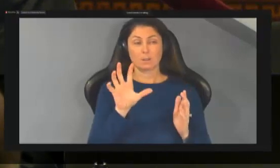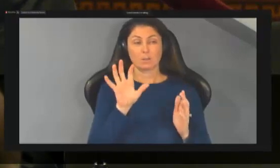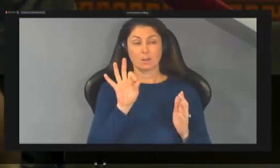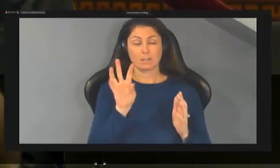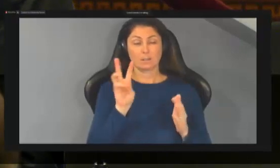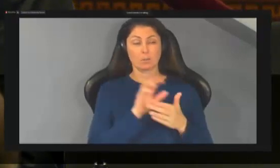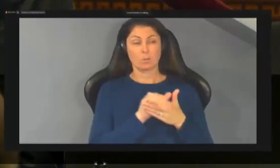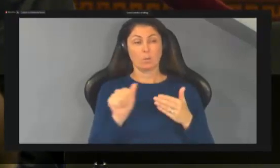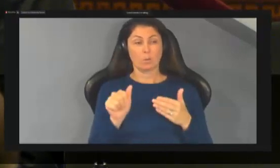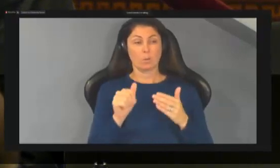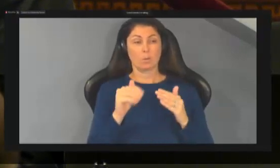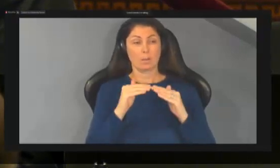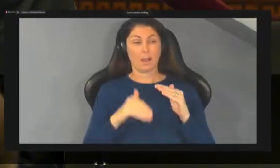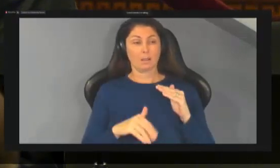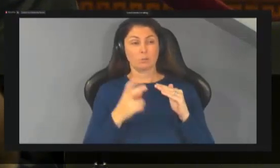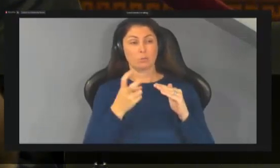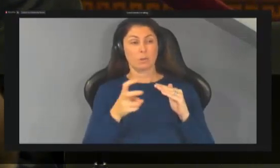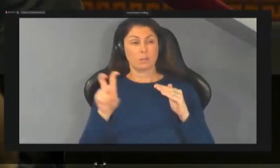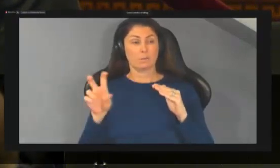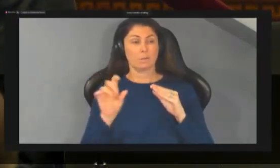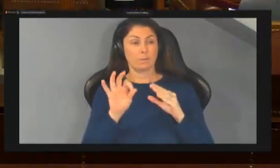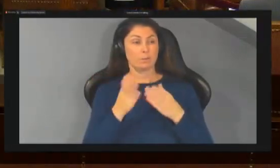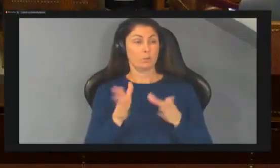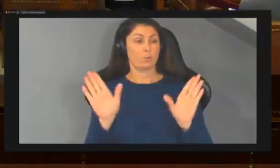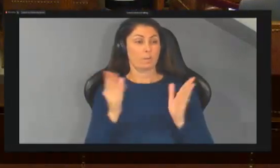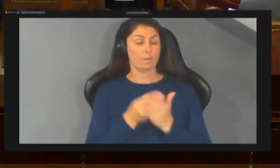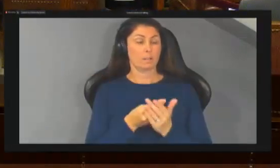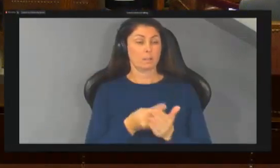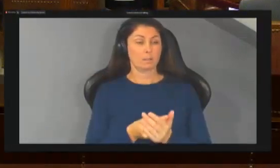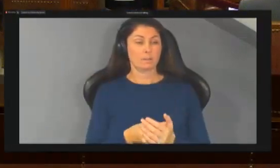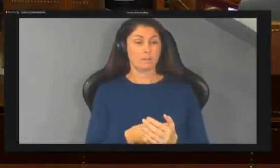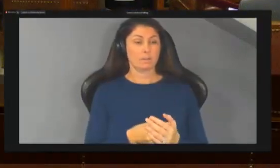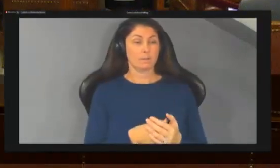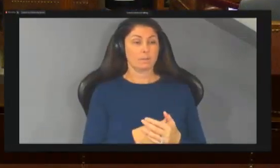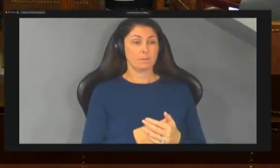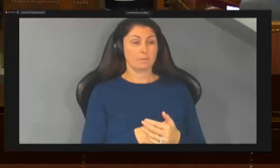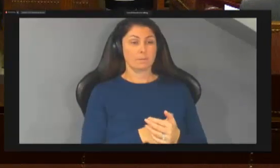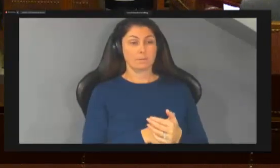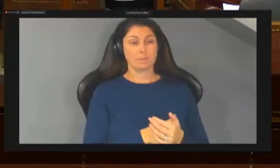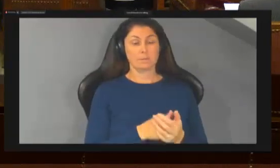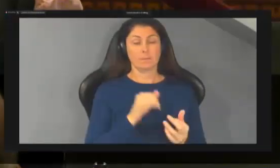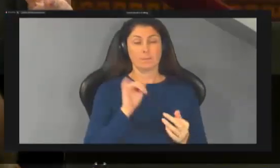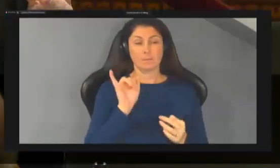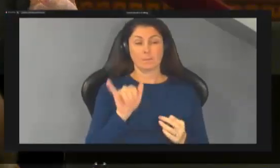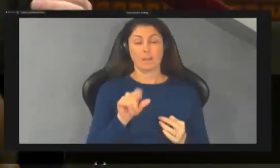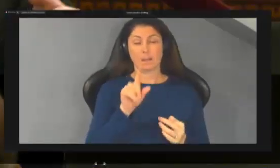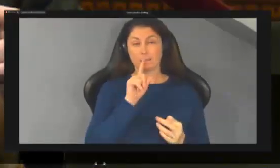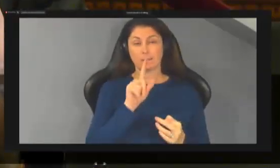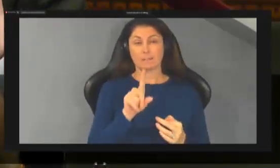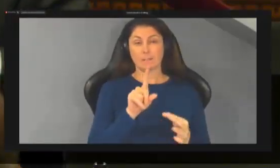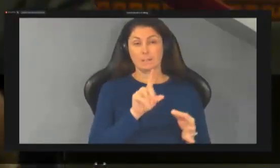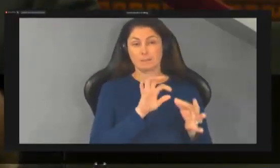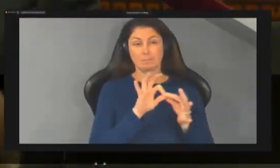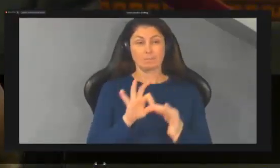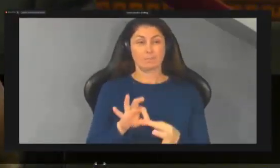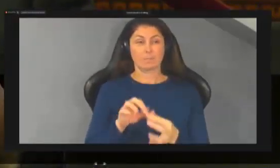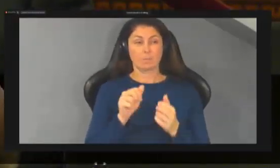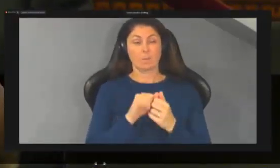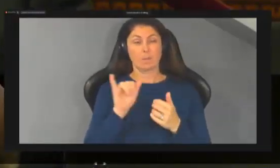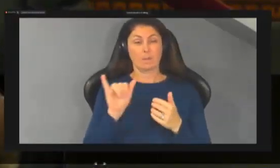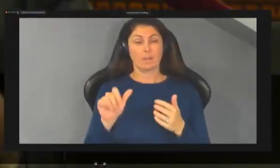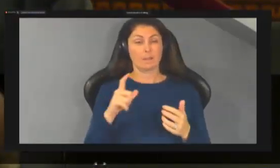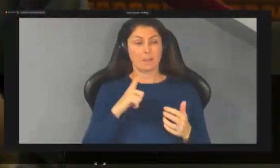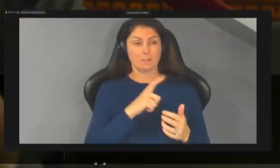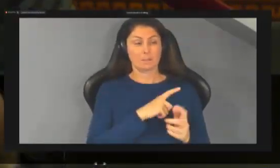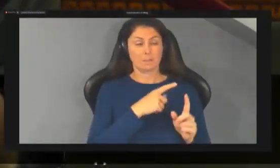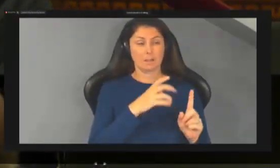$12,712,696 less transferred out of the general fund. And that is to go in concert with the legislation that Councilman